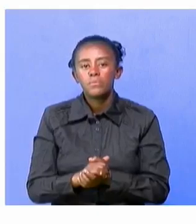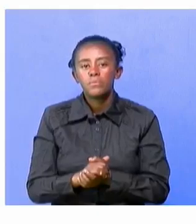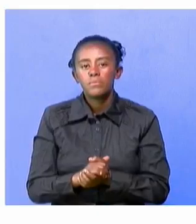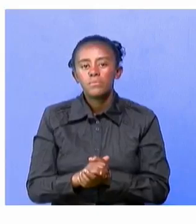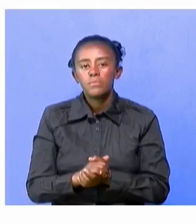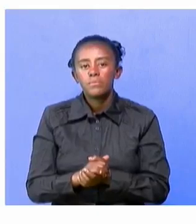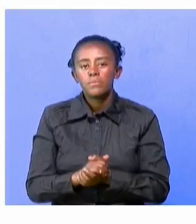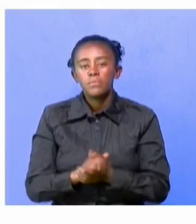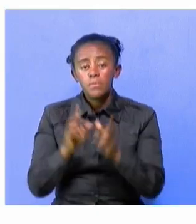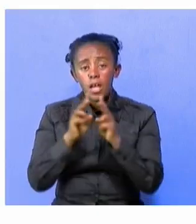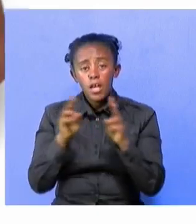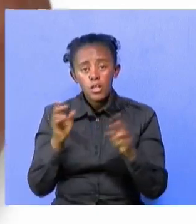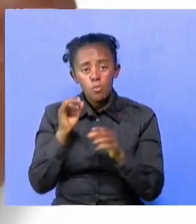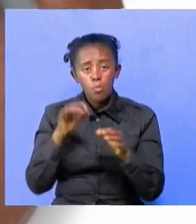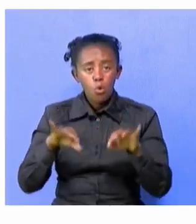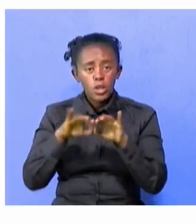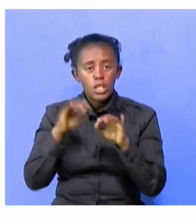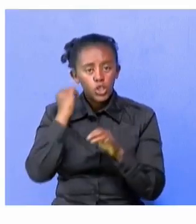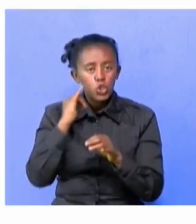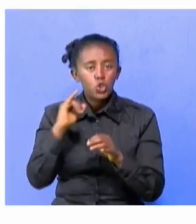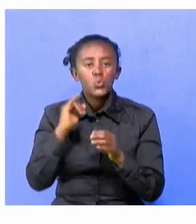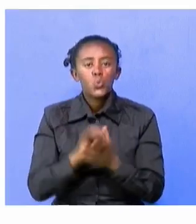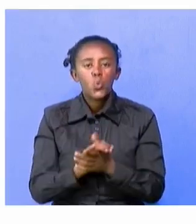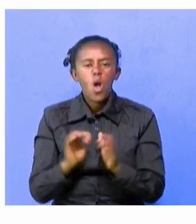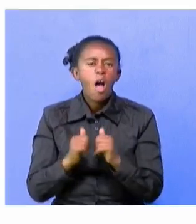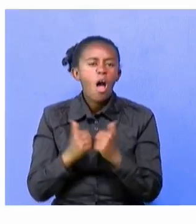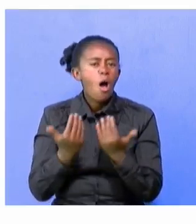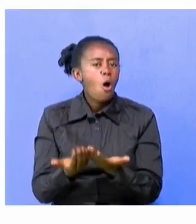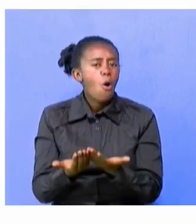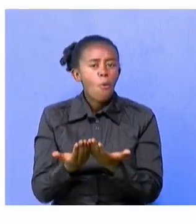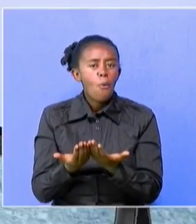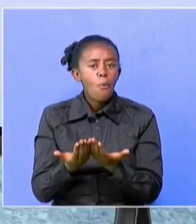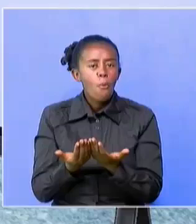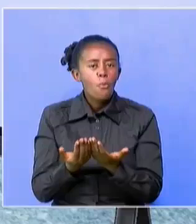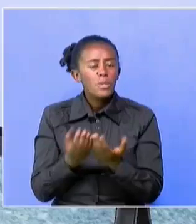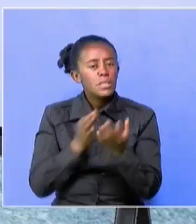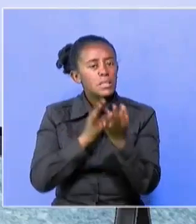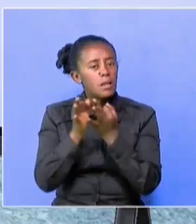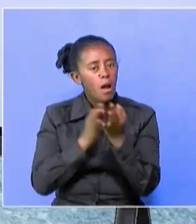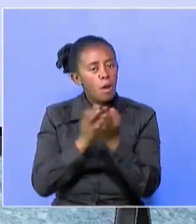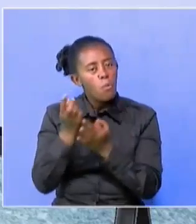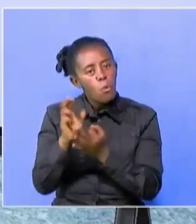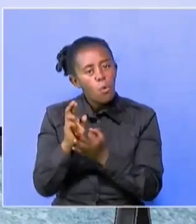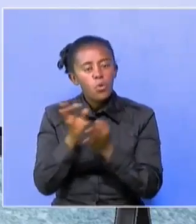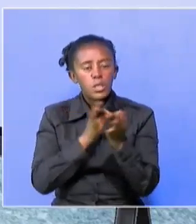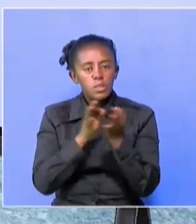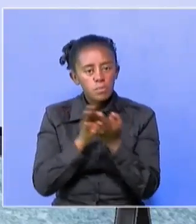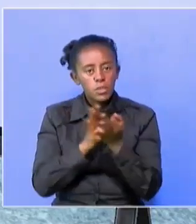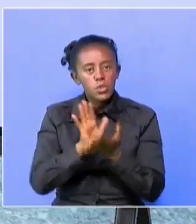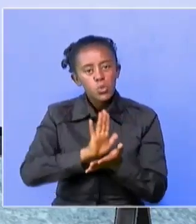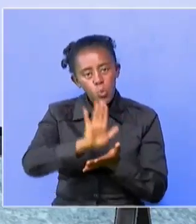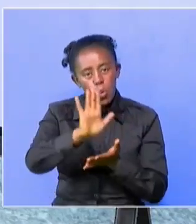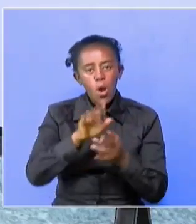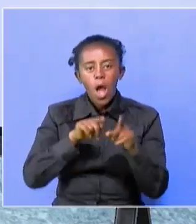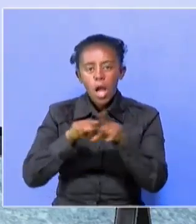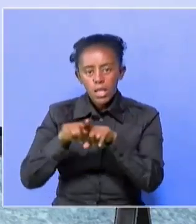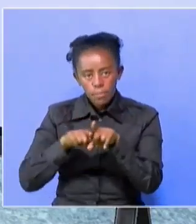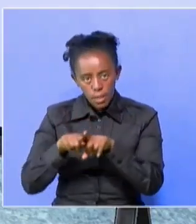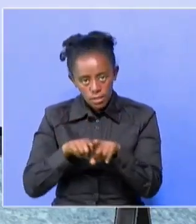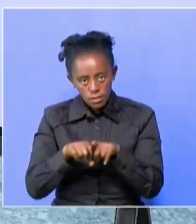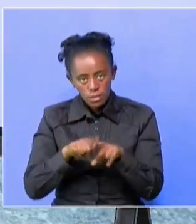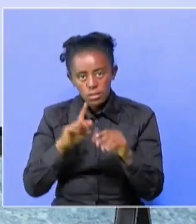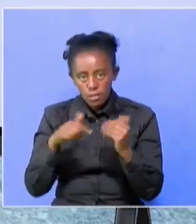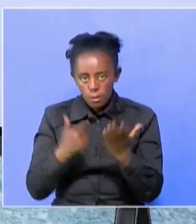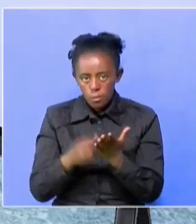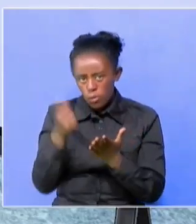Very important issue. How to describe or express your agreement